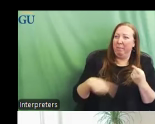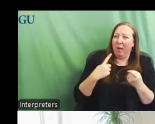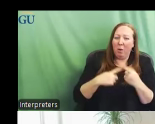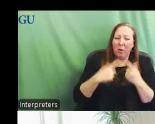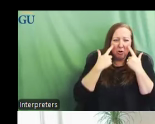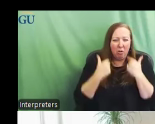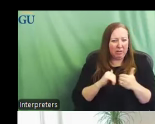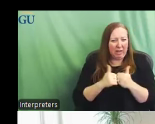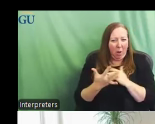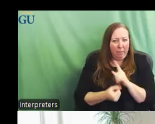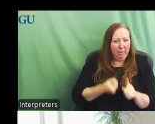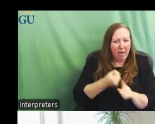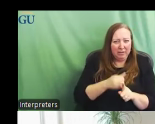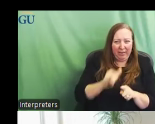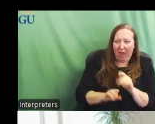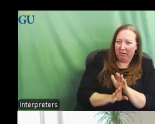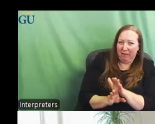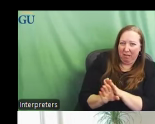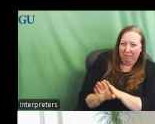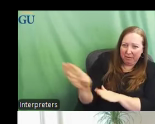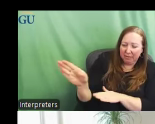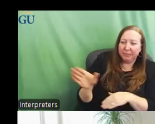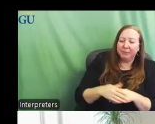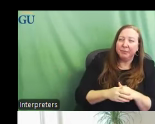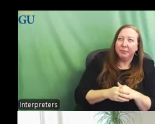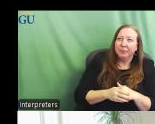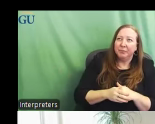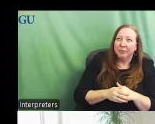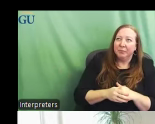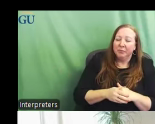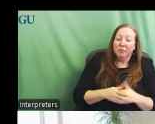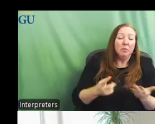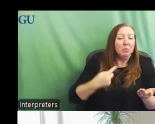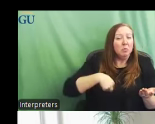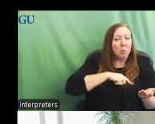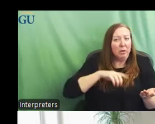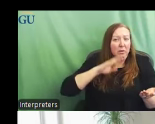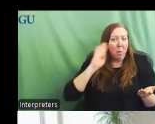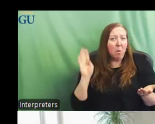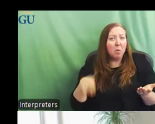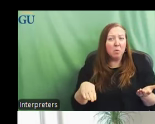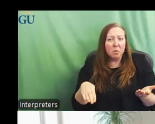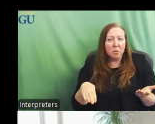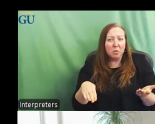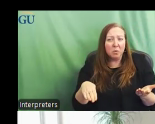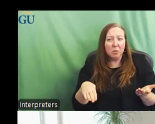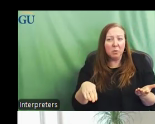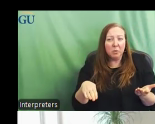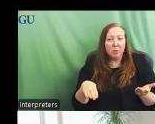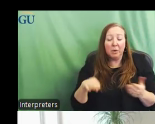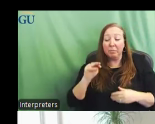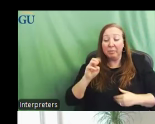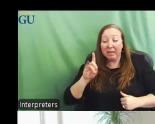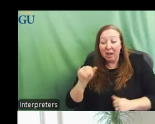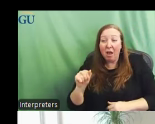that we often know is even though there's a greater presence of deafness in popular media, in